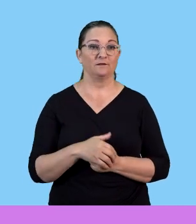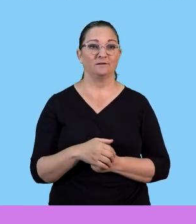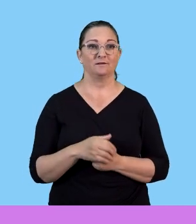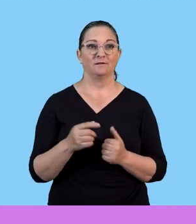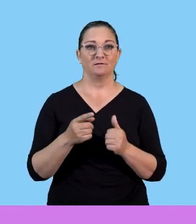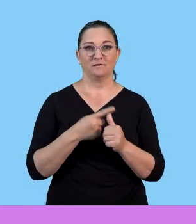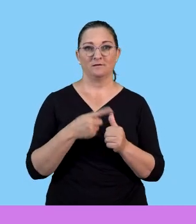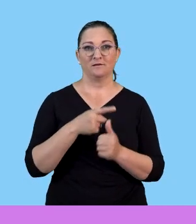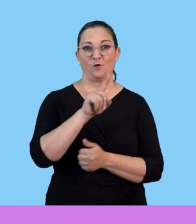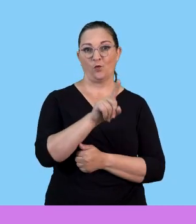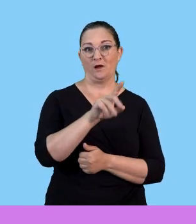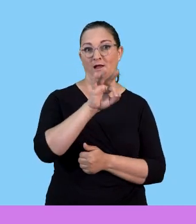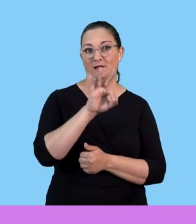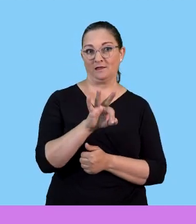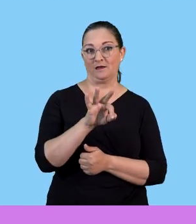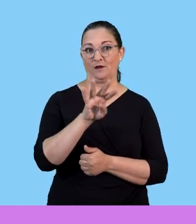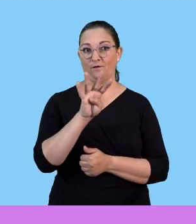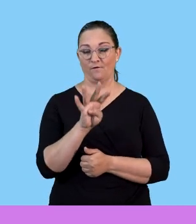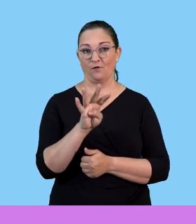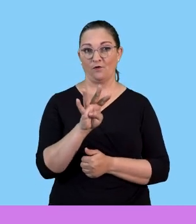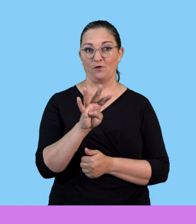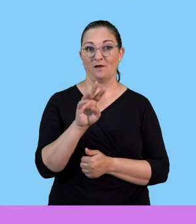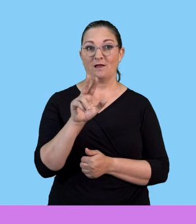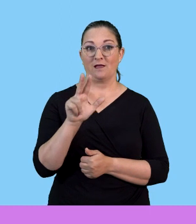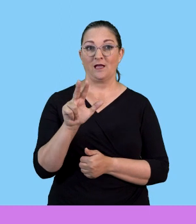you'll see it's